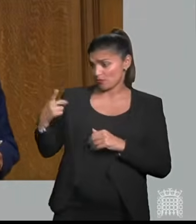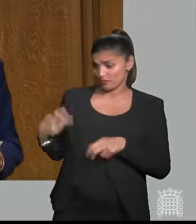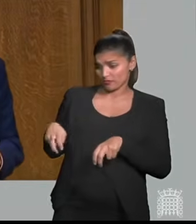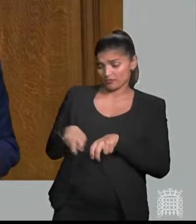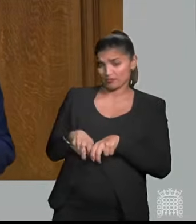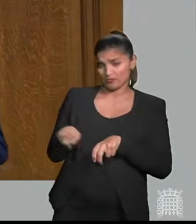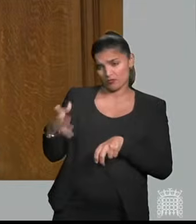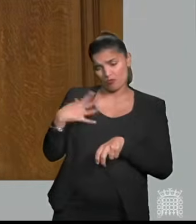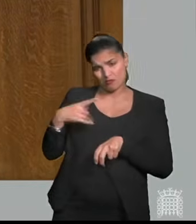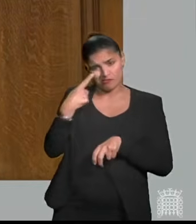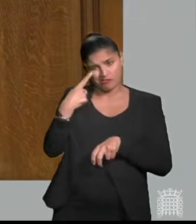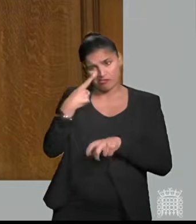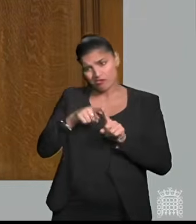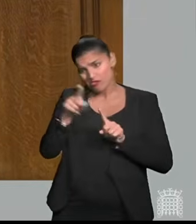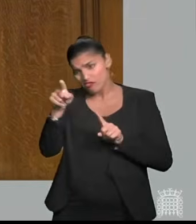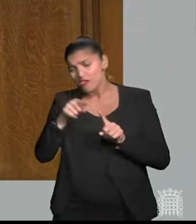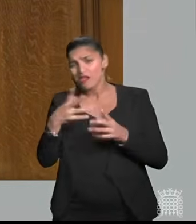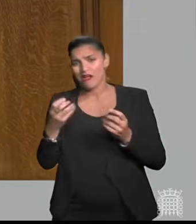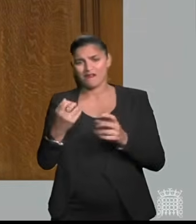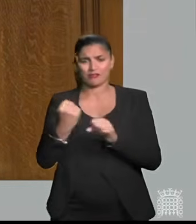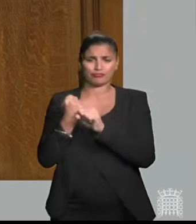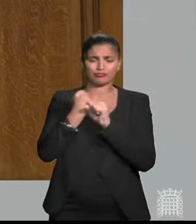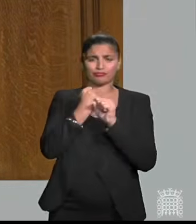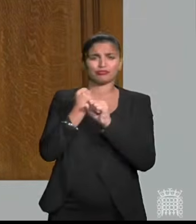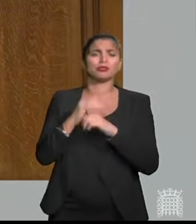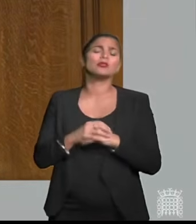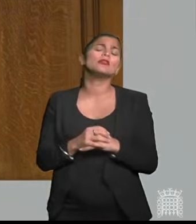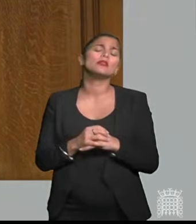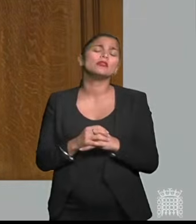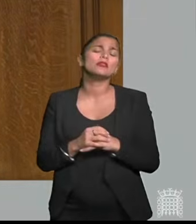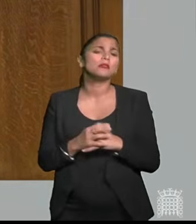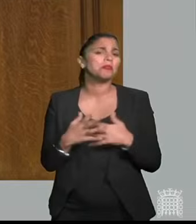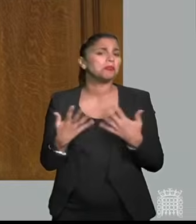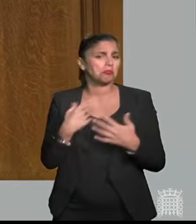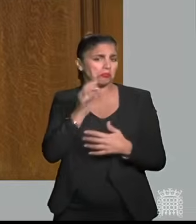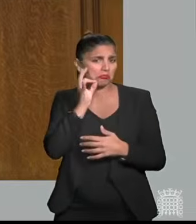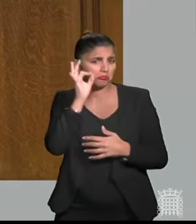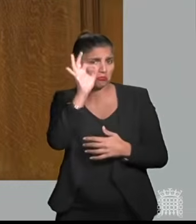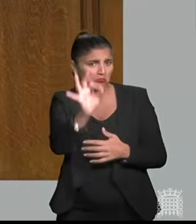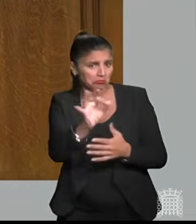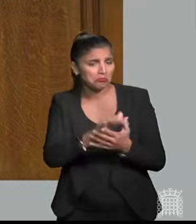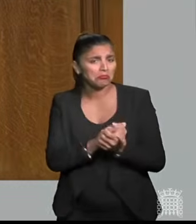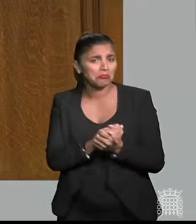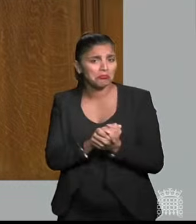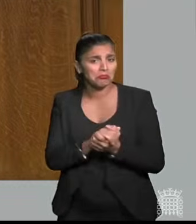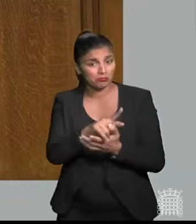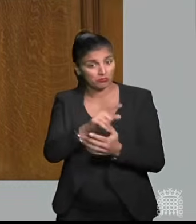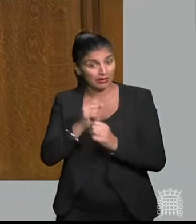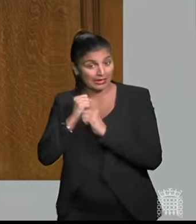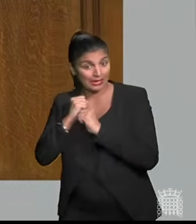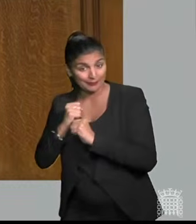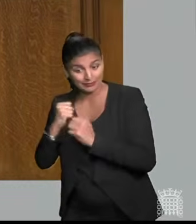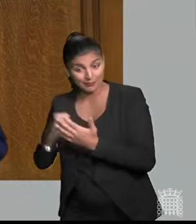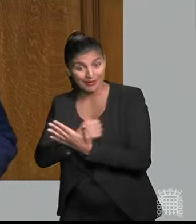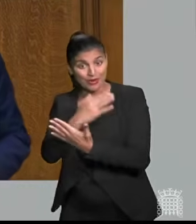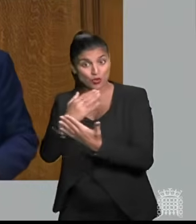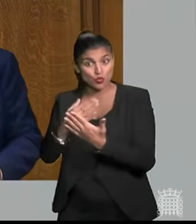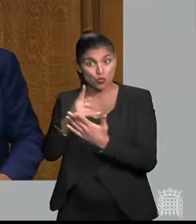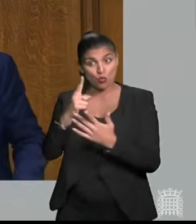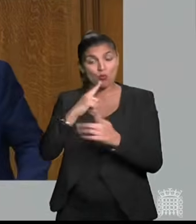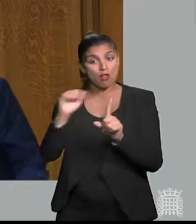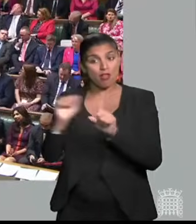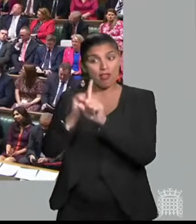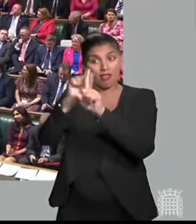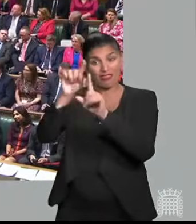would also like to see delivered. With that in mind, will my right honourable friend commit to including the Penistone line in the Network